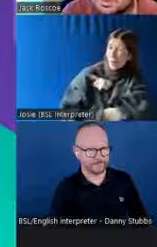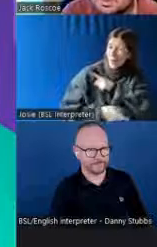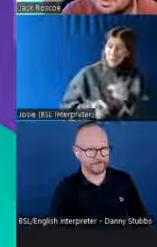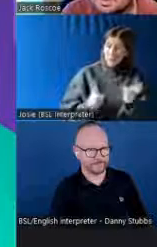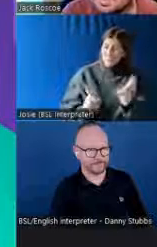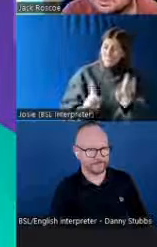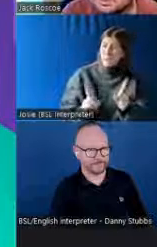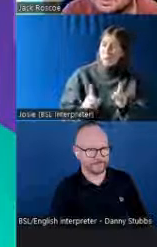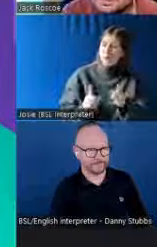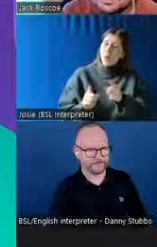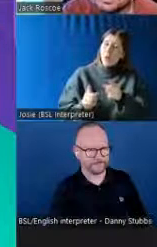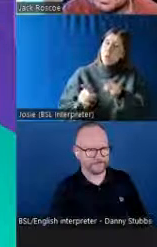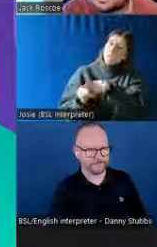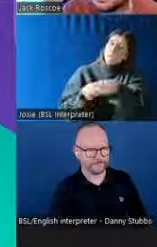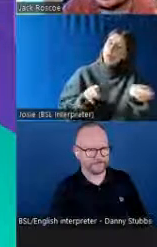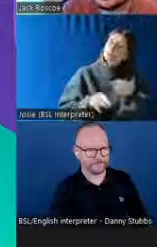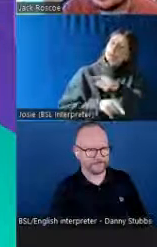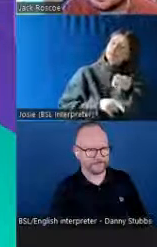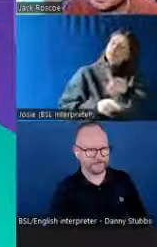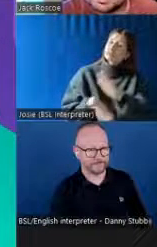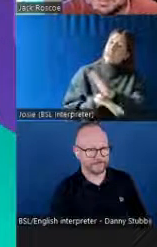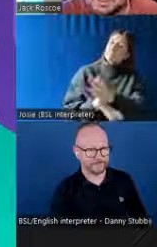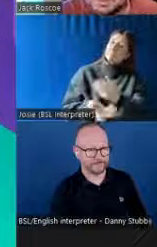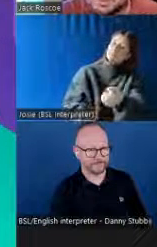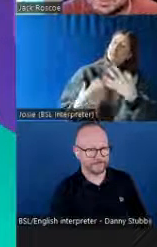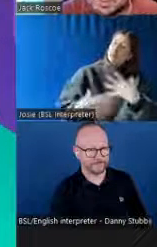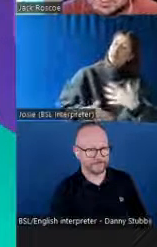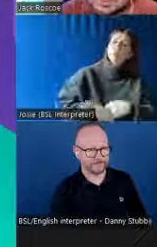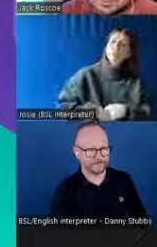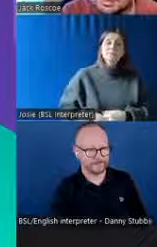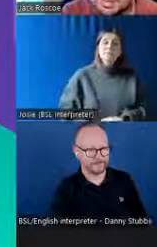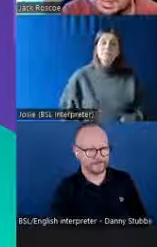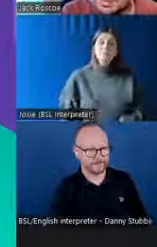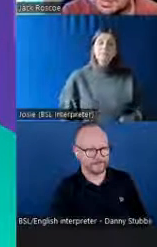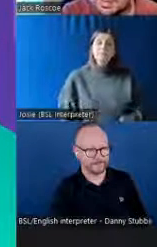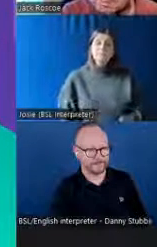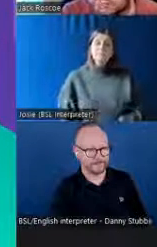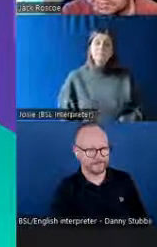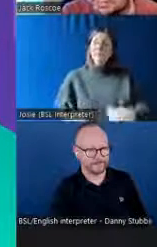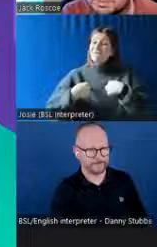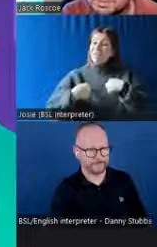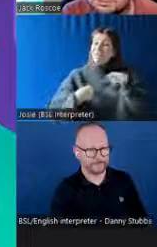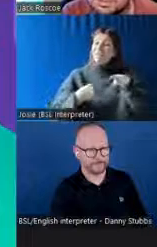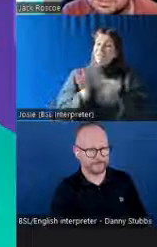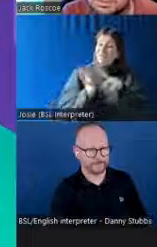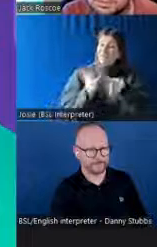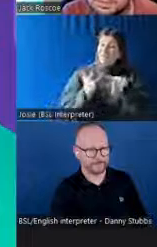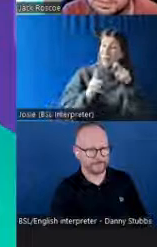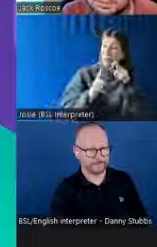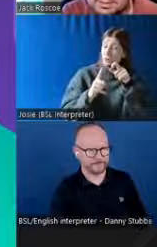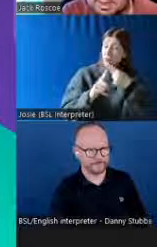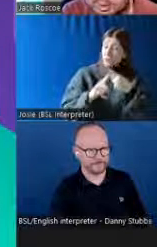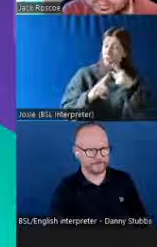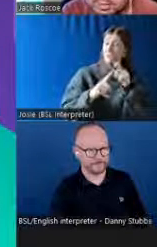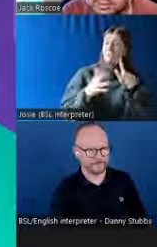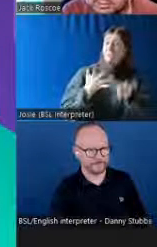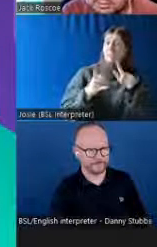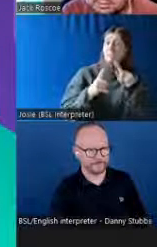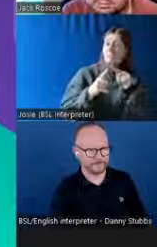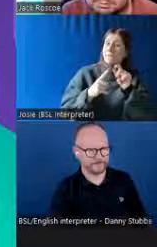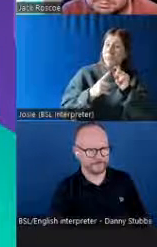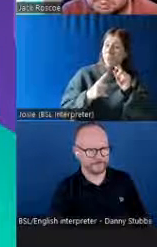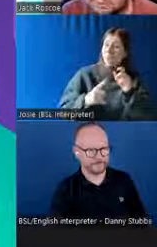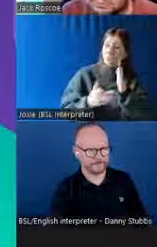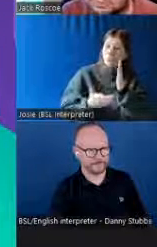Vox Pops with a dictaphone or a voice recorder is really interesting, more so than surveys. And I've had